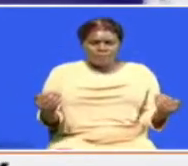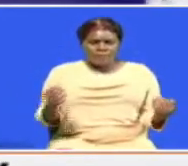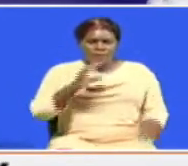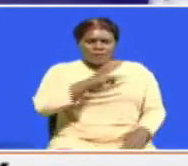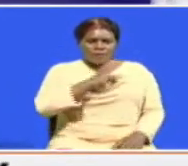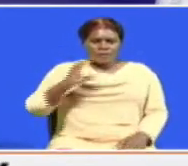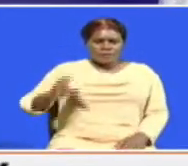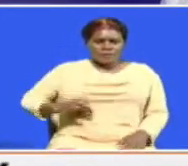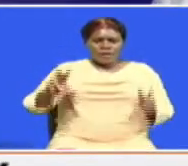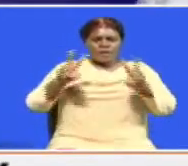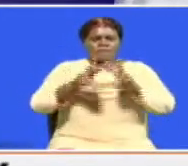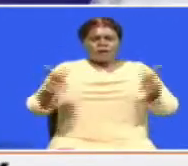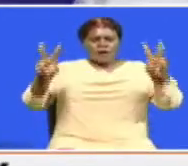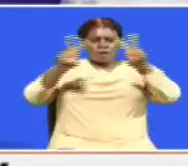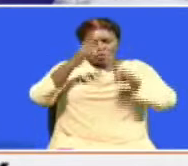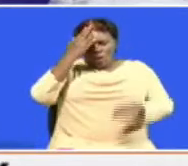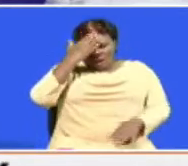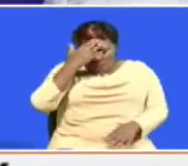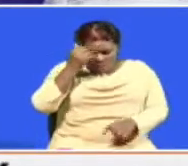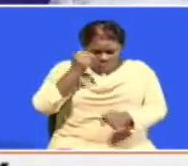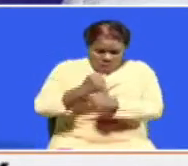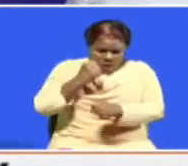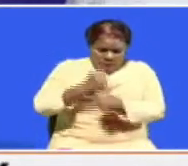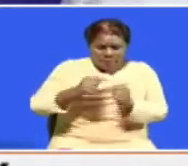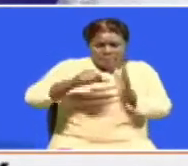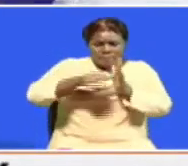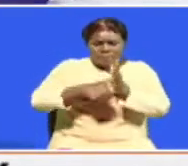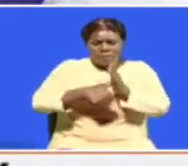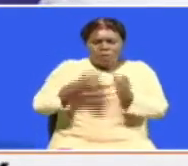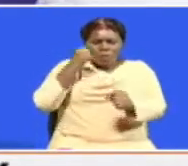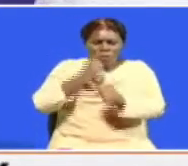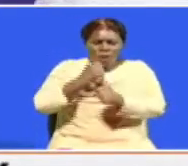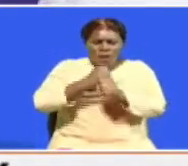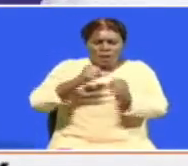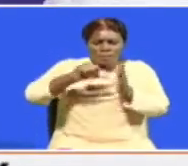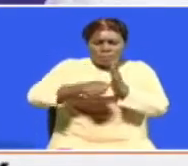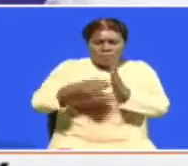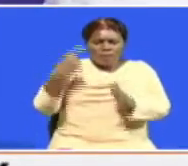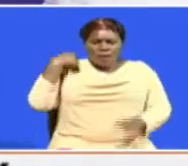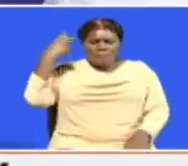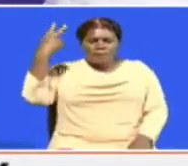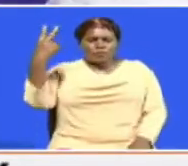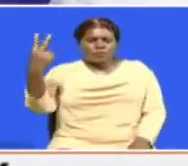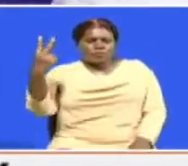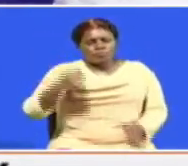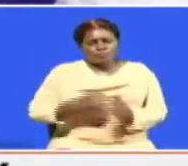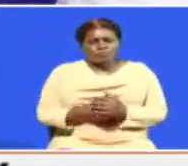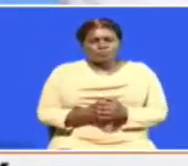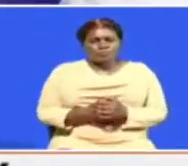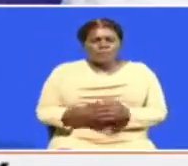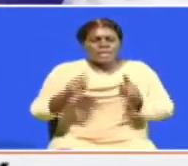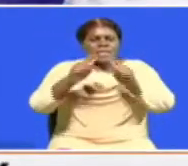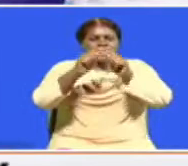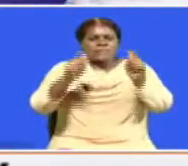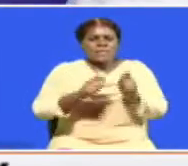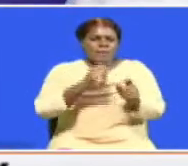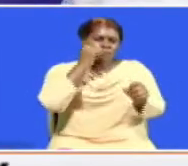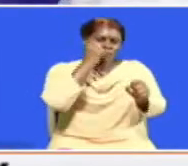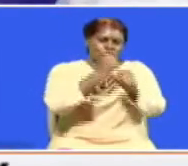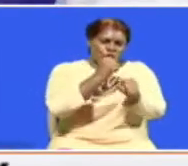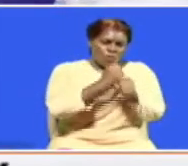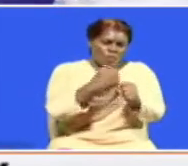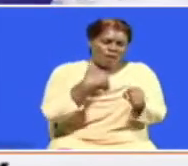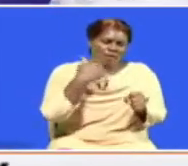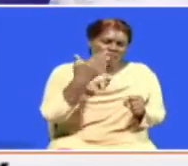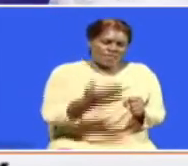Christian values of being humble and working hard, the hard work. Number two is the teamwork that